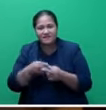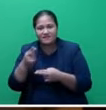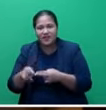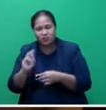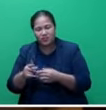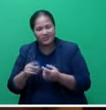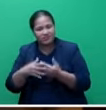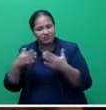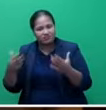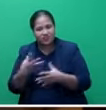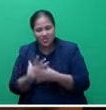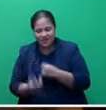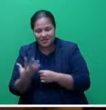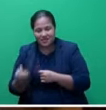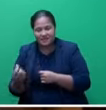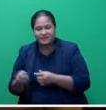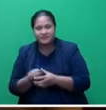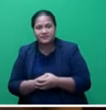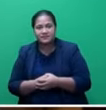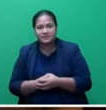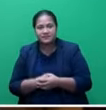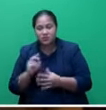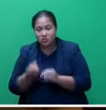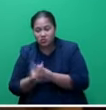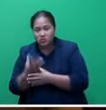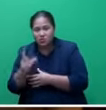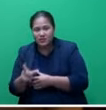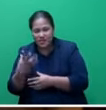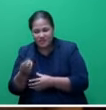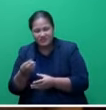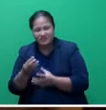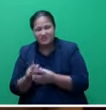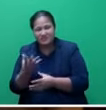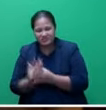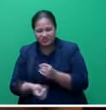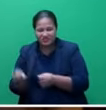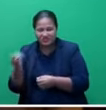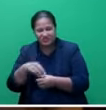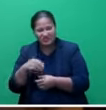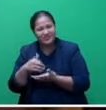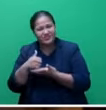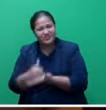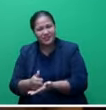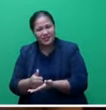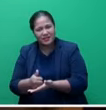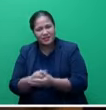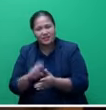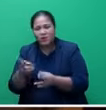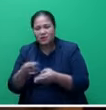large gaps. Growers are being advised to fill gaps with single set planting material.